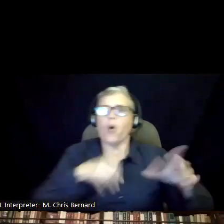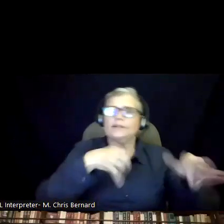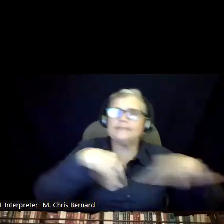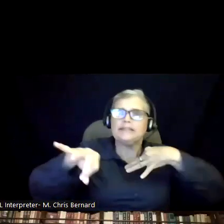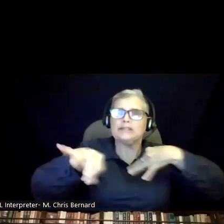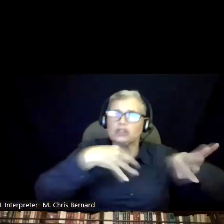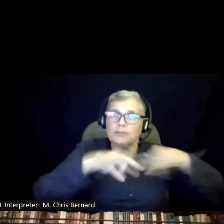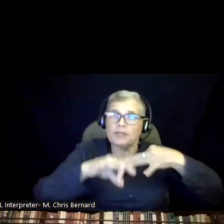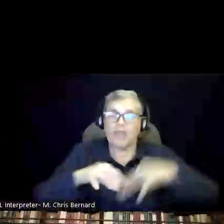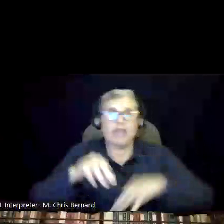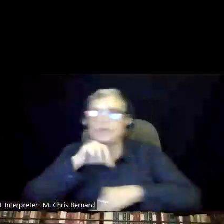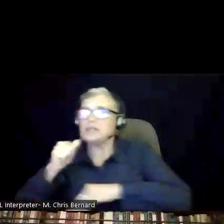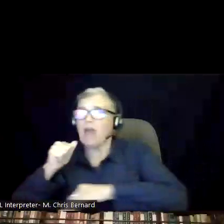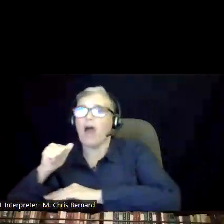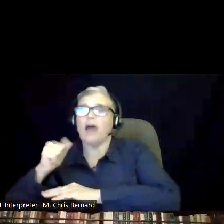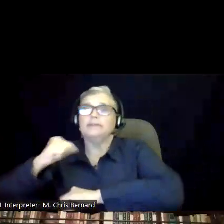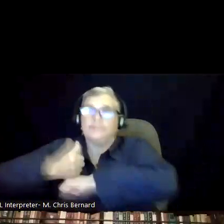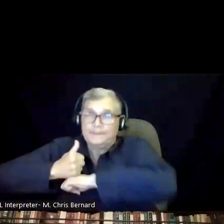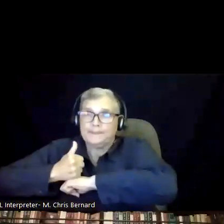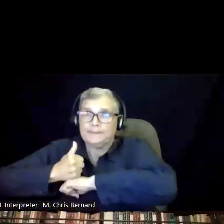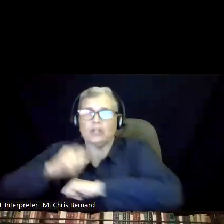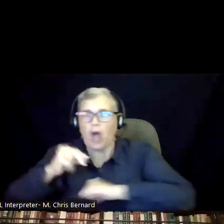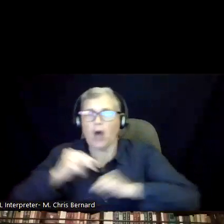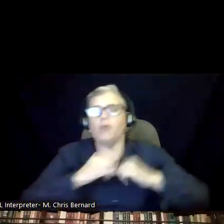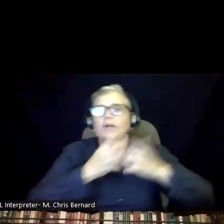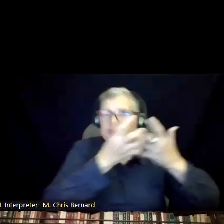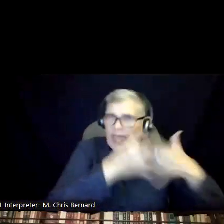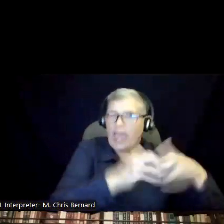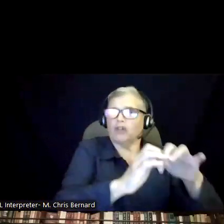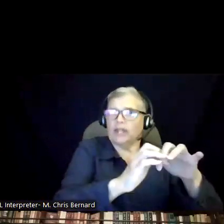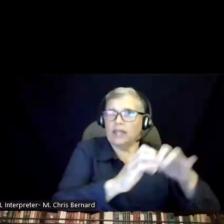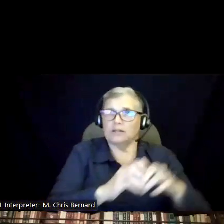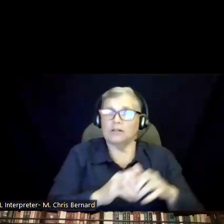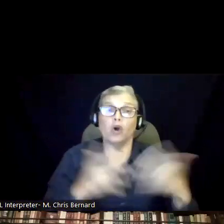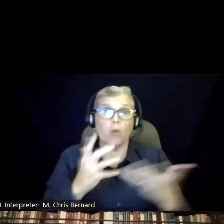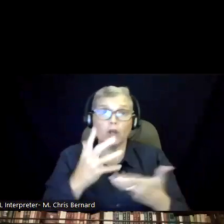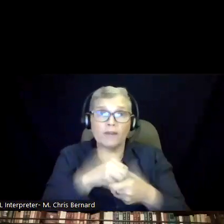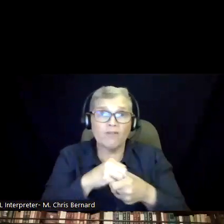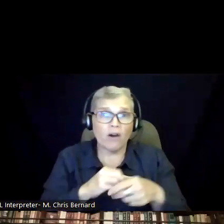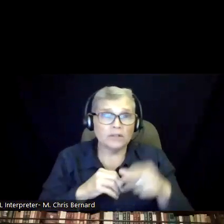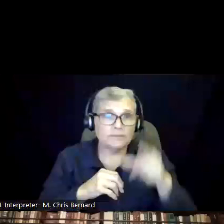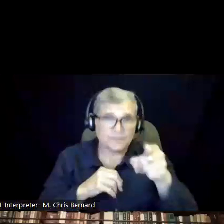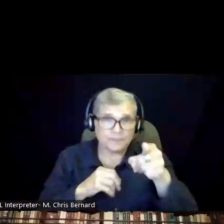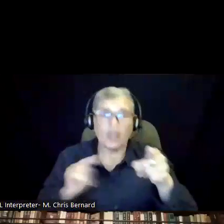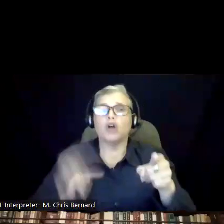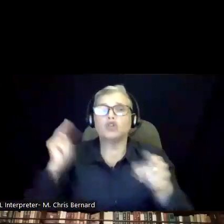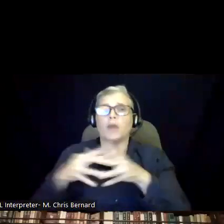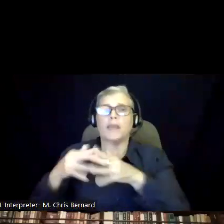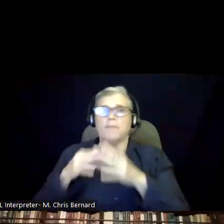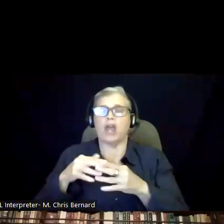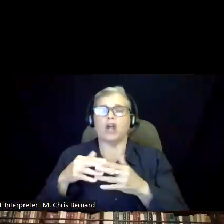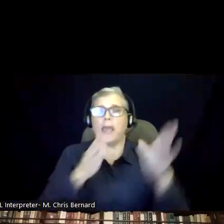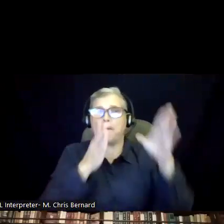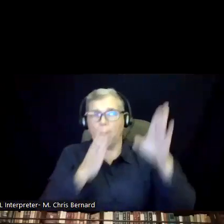It is simply aggregated. So what's in it? The North American model of wildlife